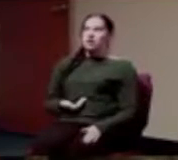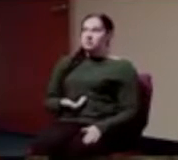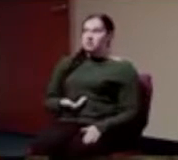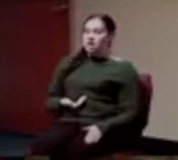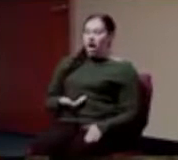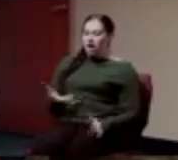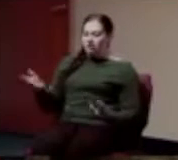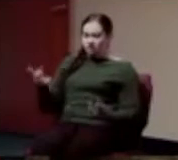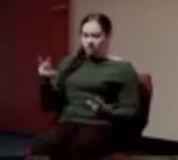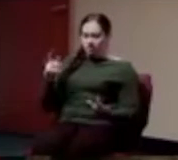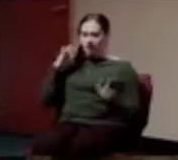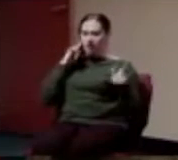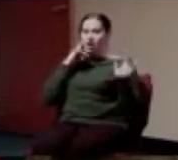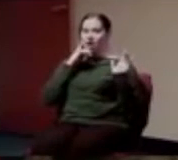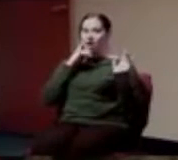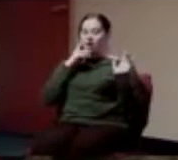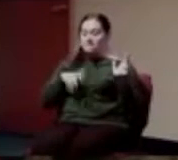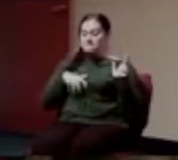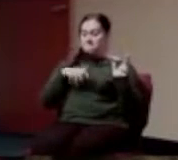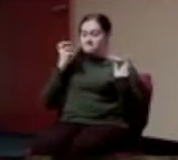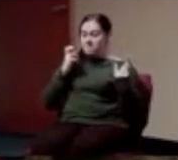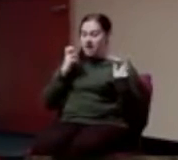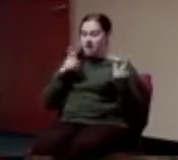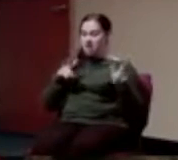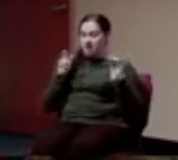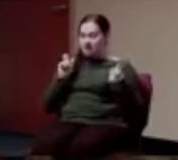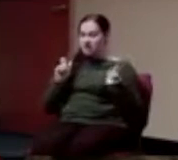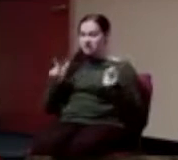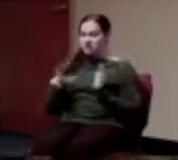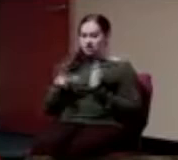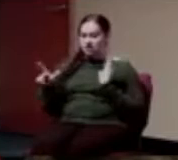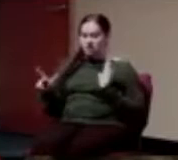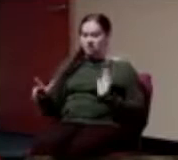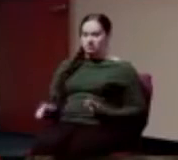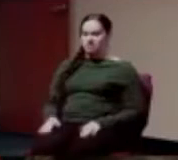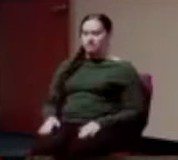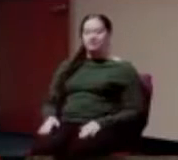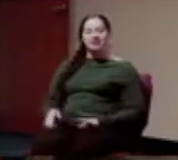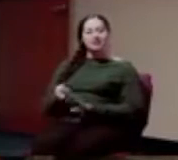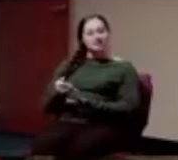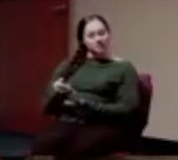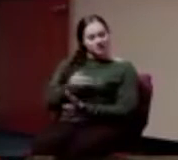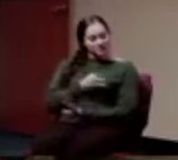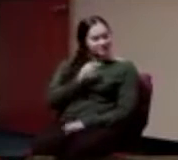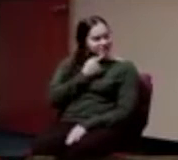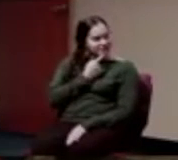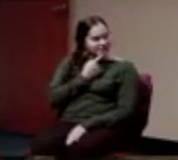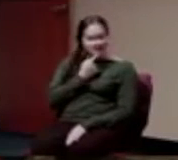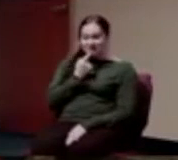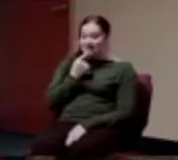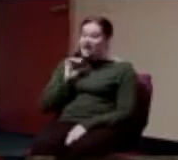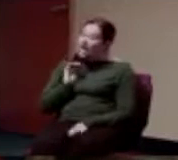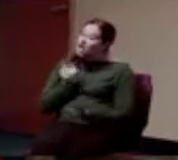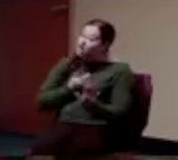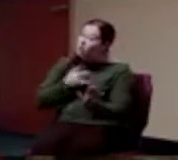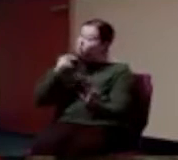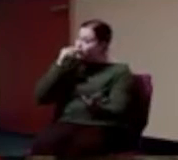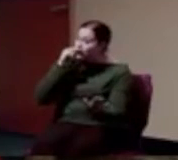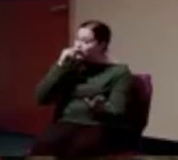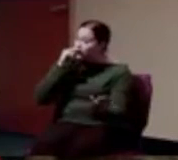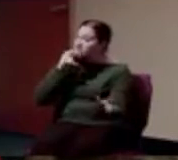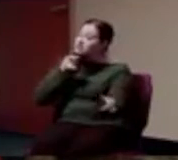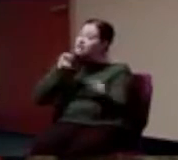she came in the door. She was mad, okay? And I want to preface this by saying, our kids